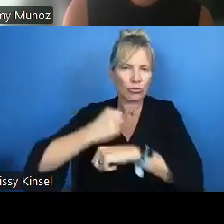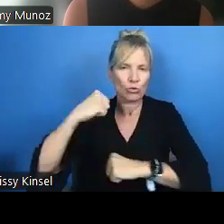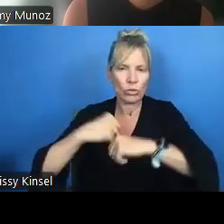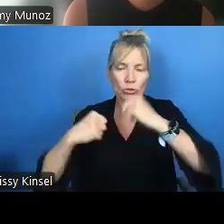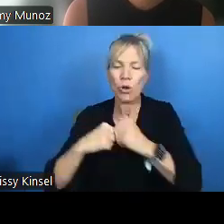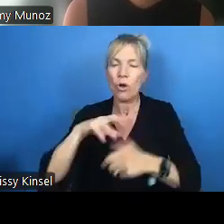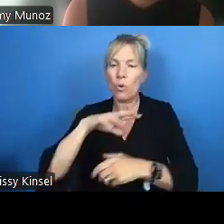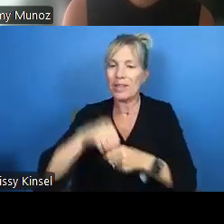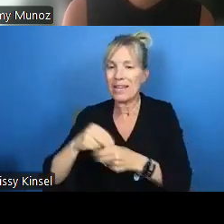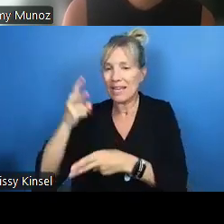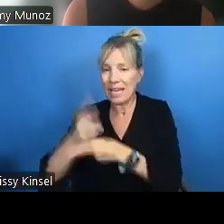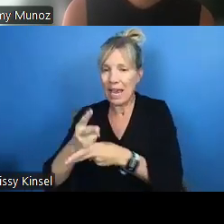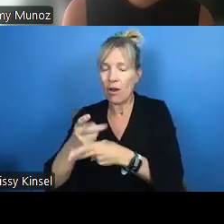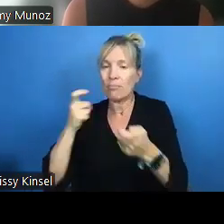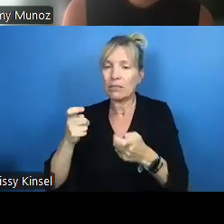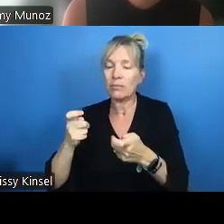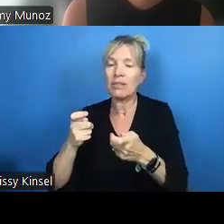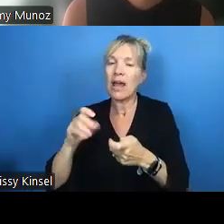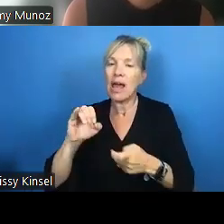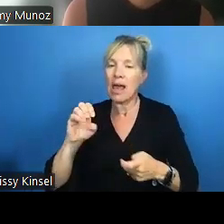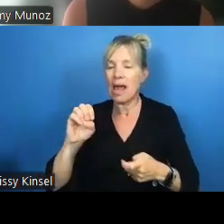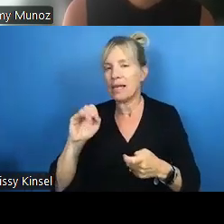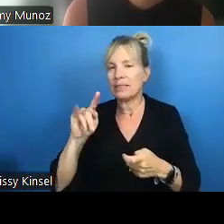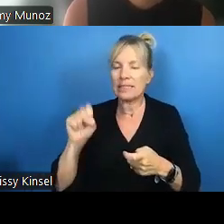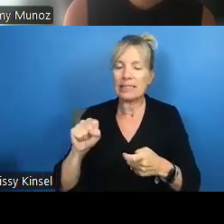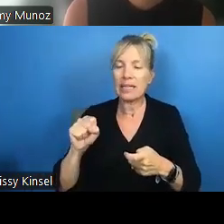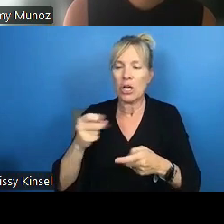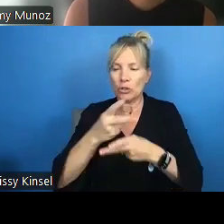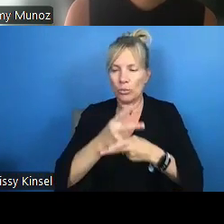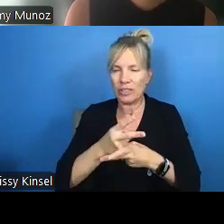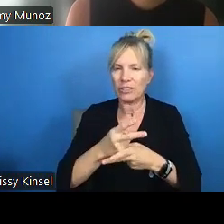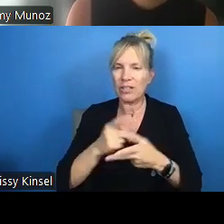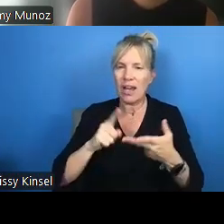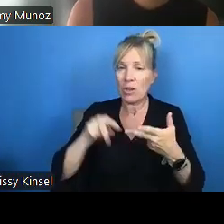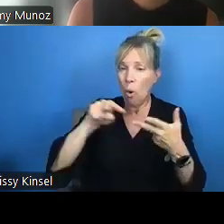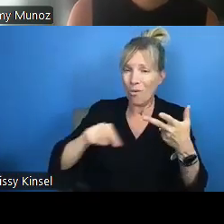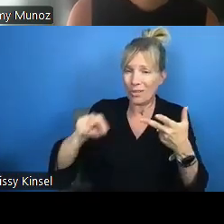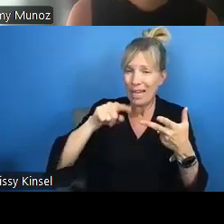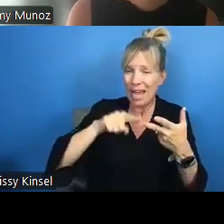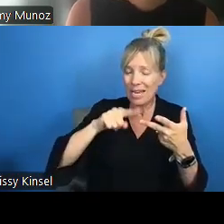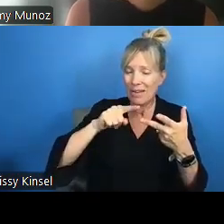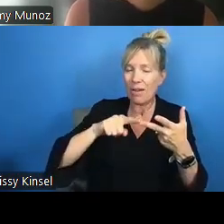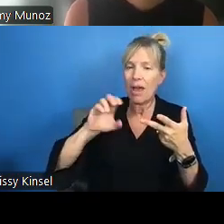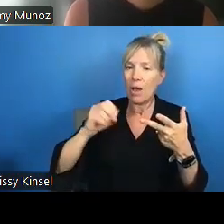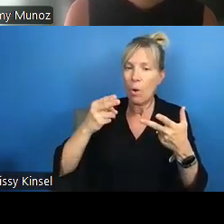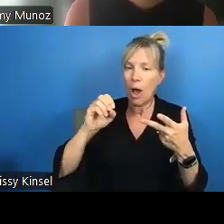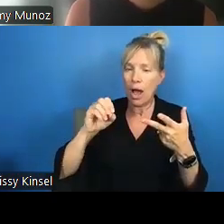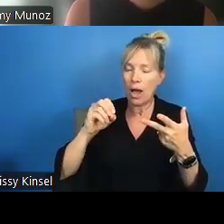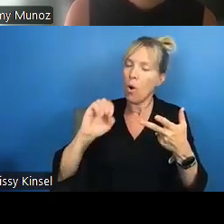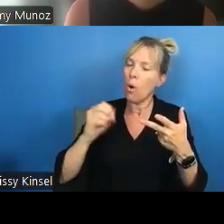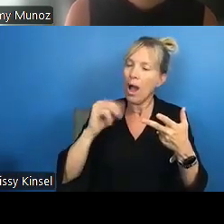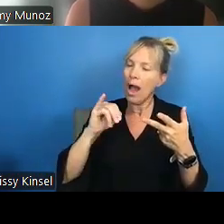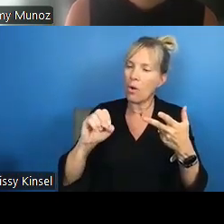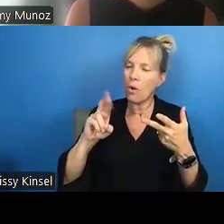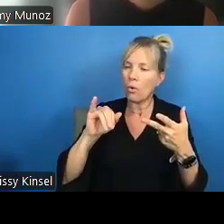care management entities, that supervision, and then we have the oversight at the Ohio RISE plan